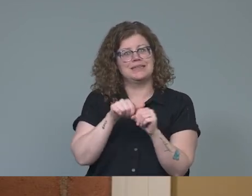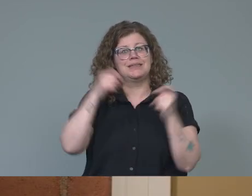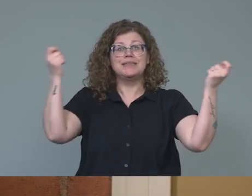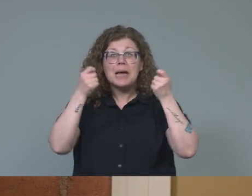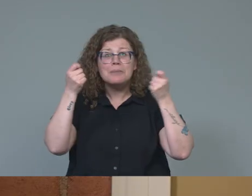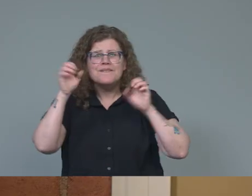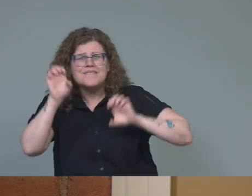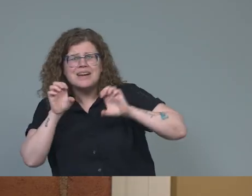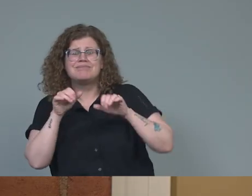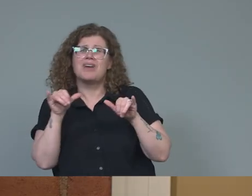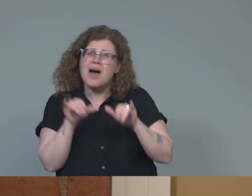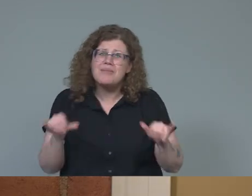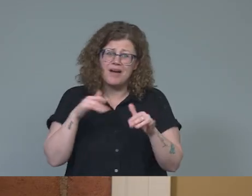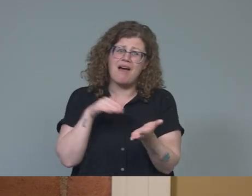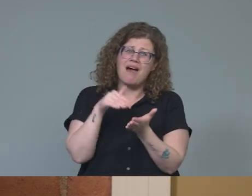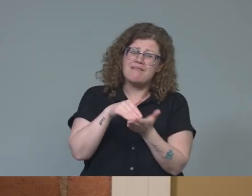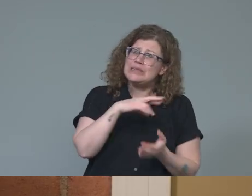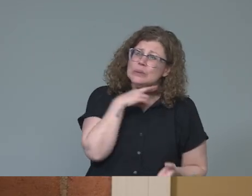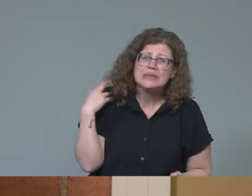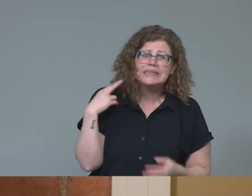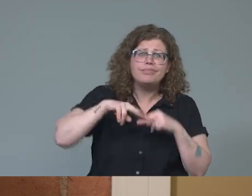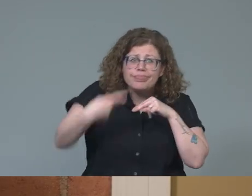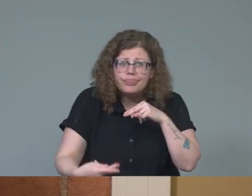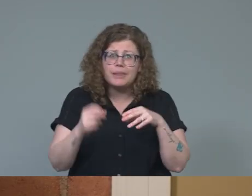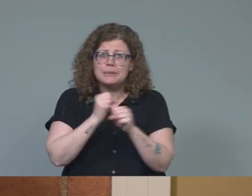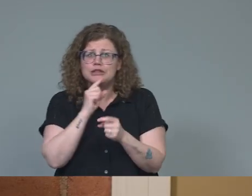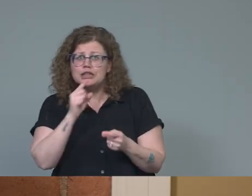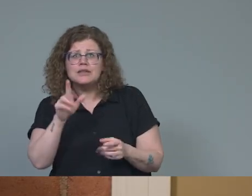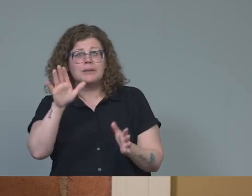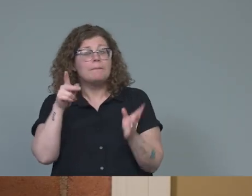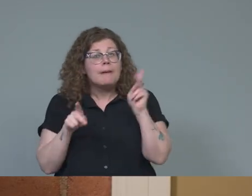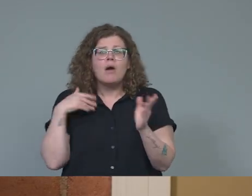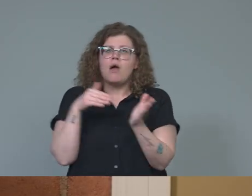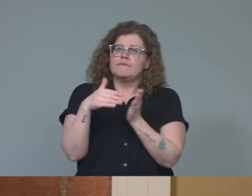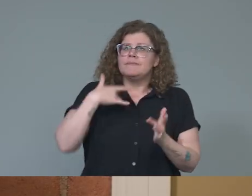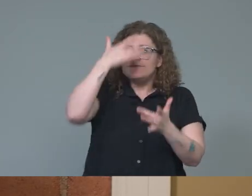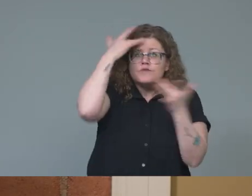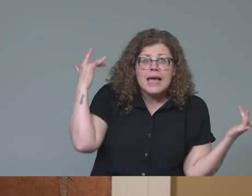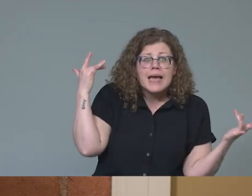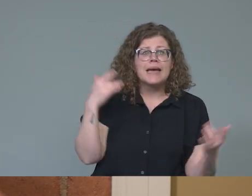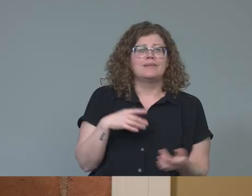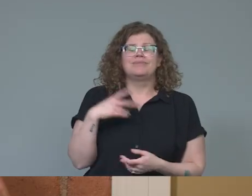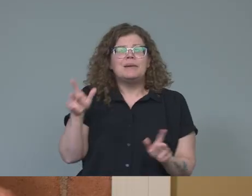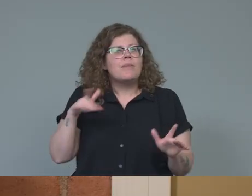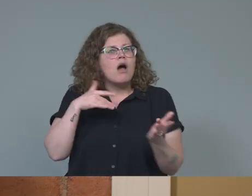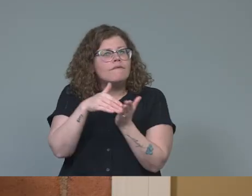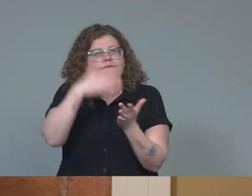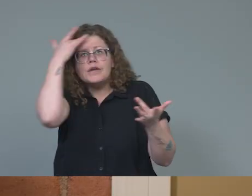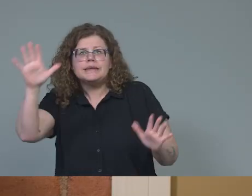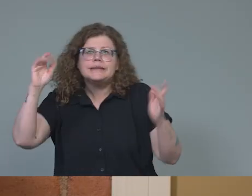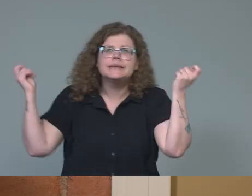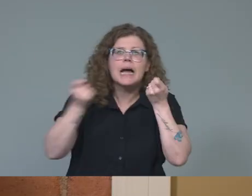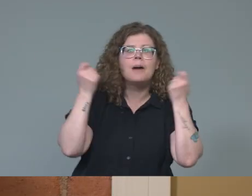So, the reason this is our final session is that celebration and evaluation is a common risk and pitfall. People forget